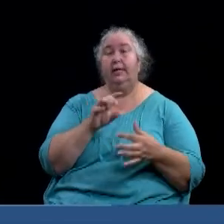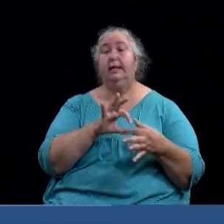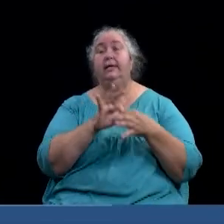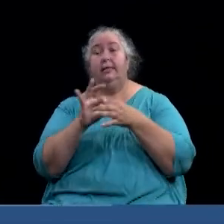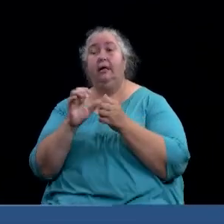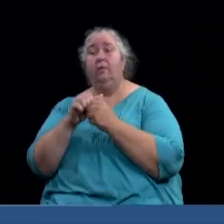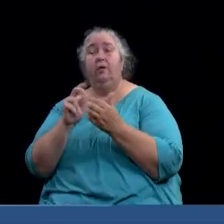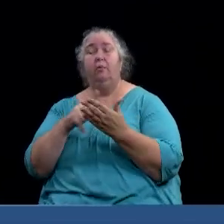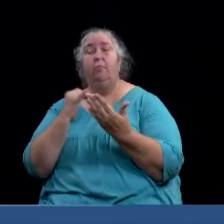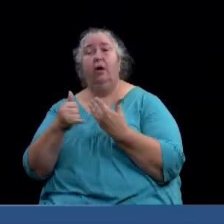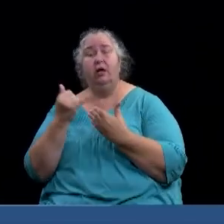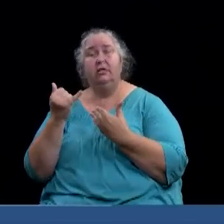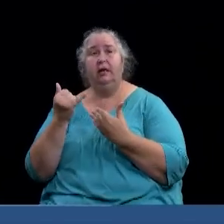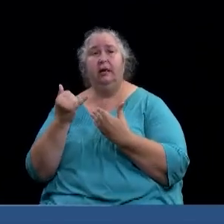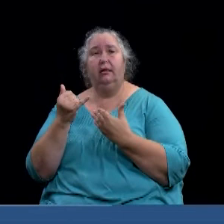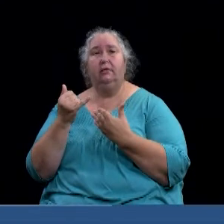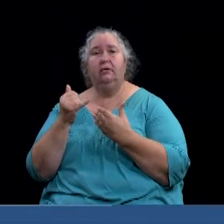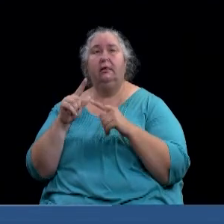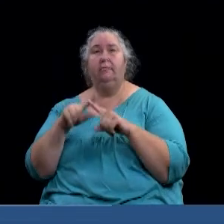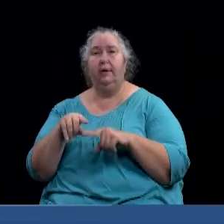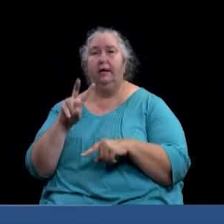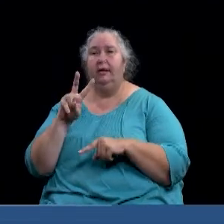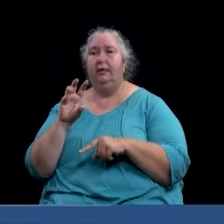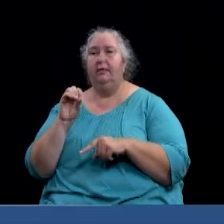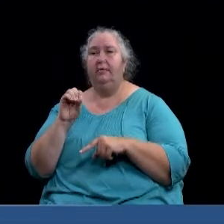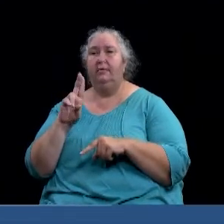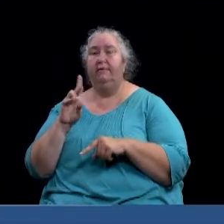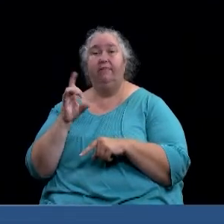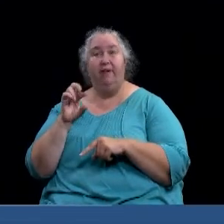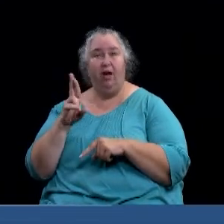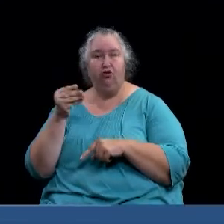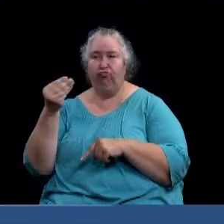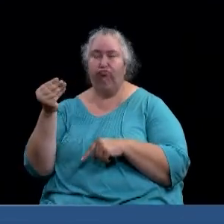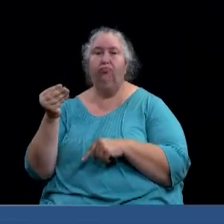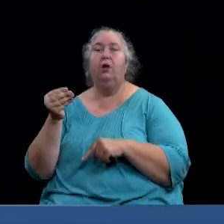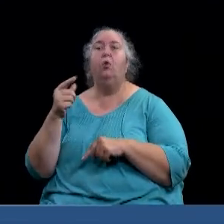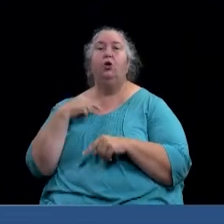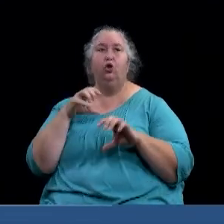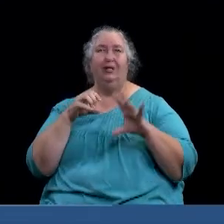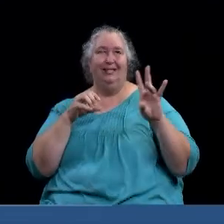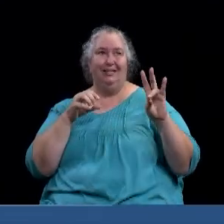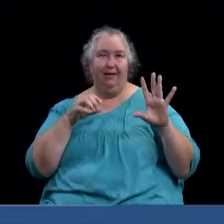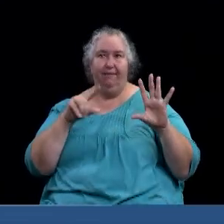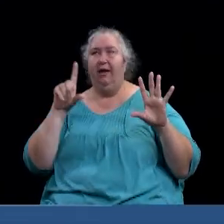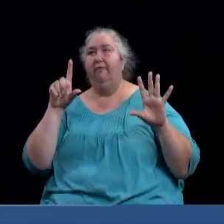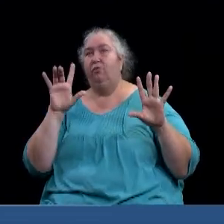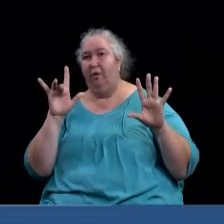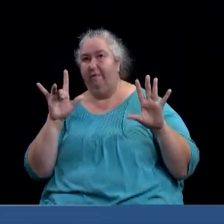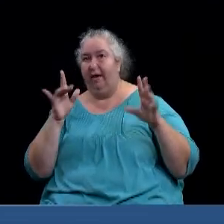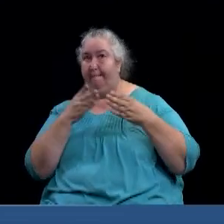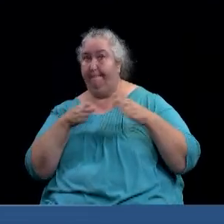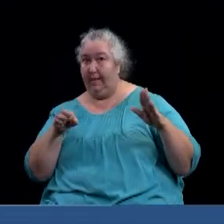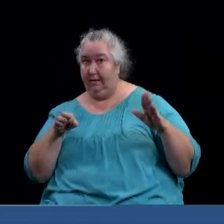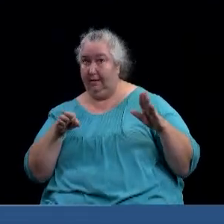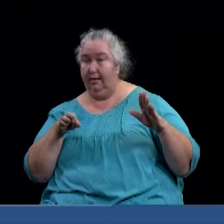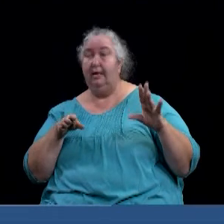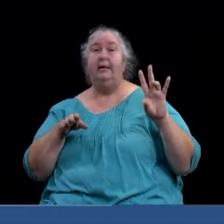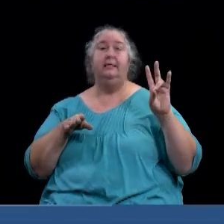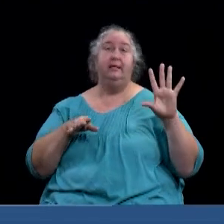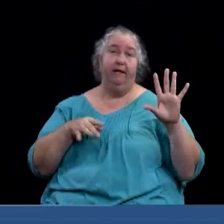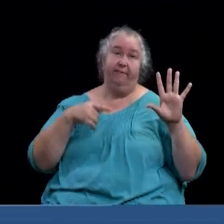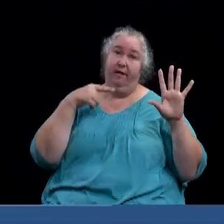property. We are doing a 75-25 split. So 75 of those units, HUD will